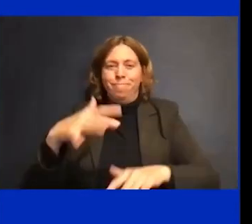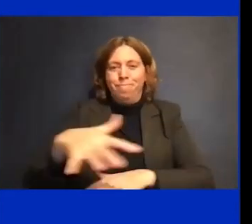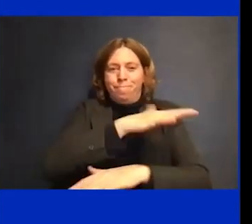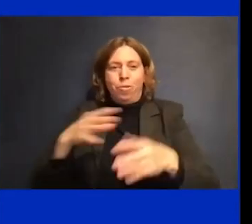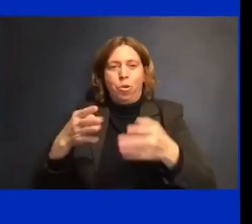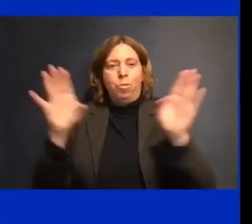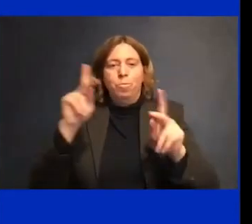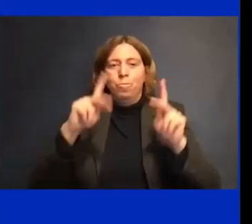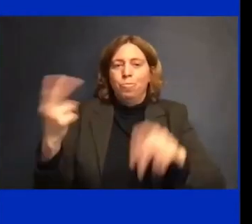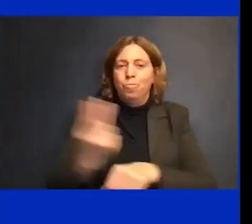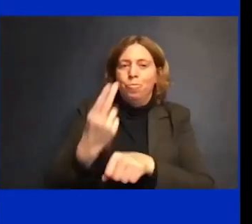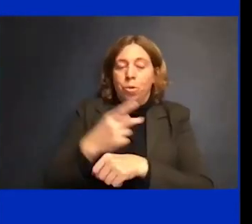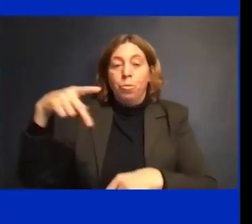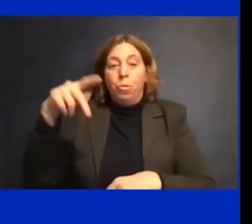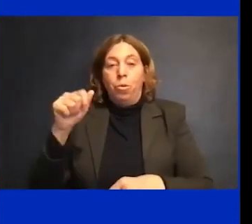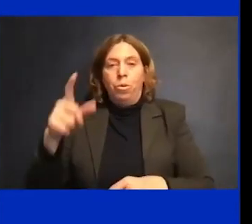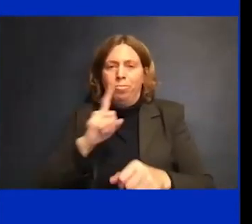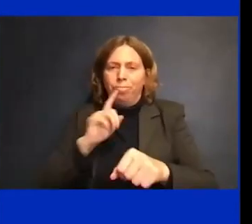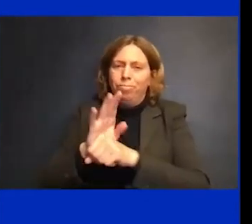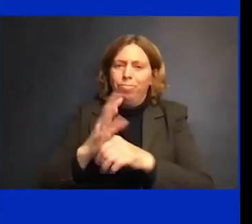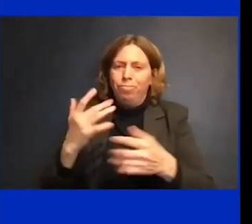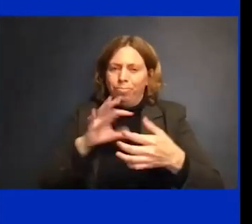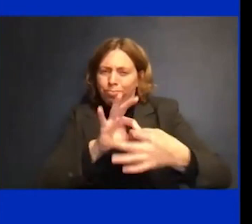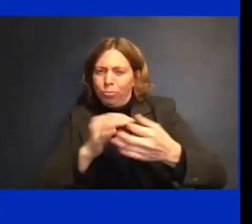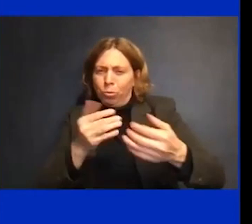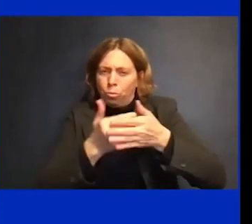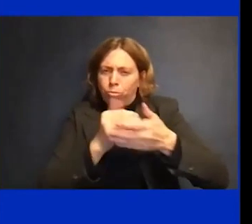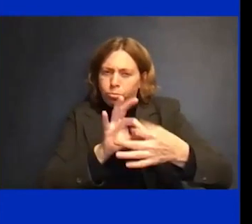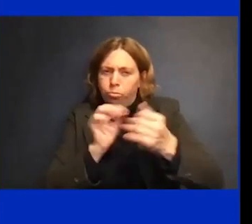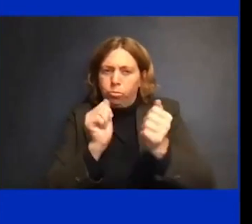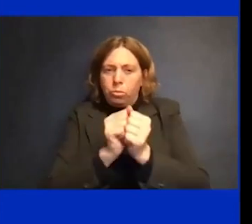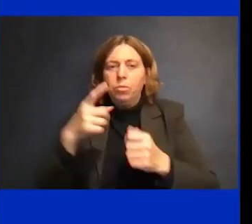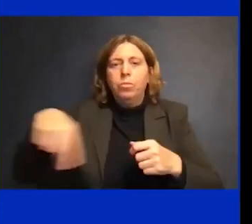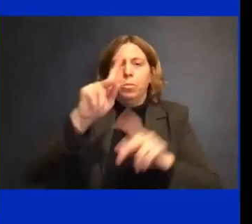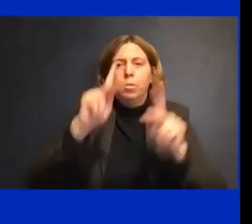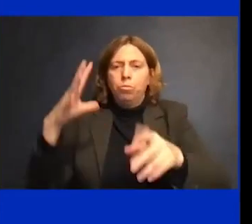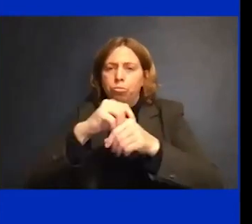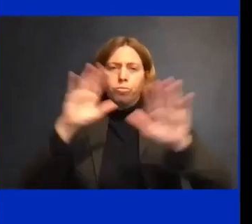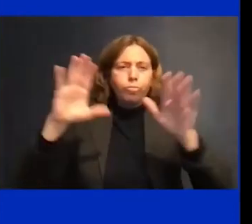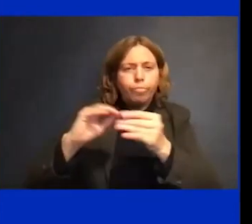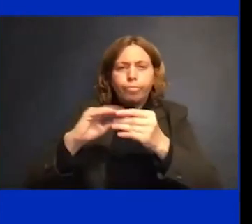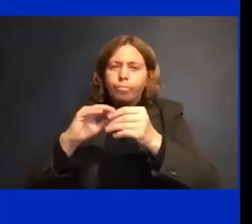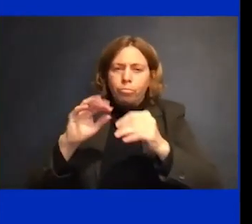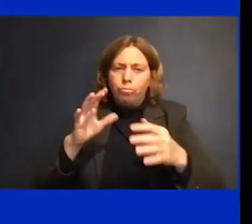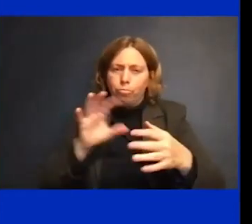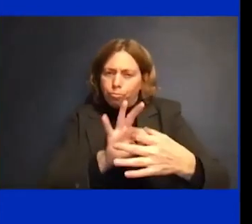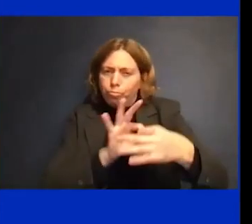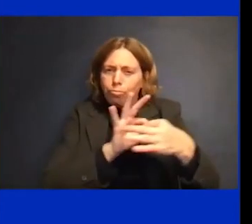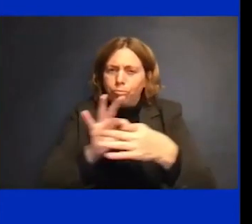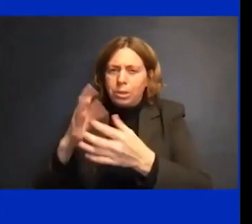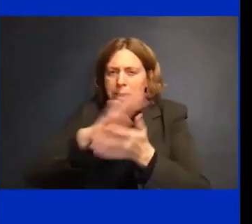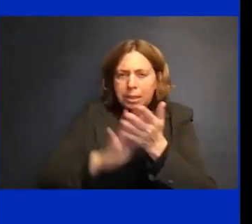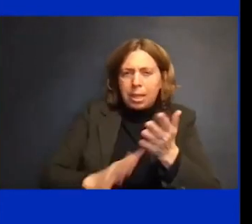The Port Authority is committed to collaborating closely with community stakeholders on the design and operation of the open